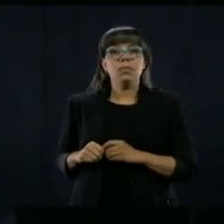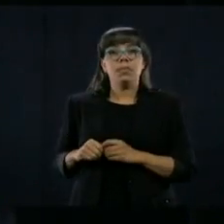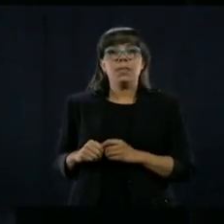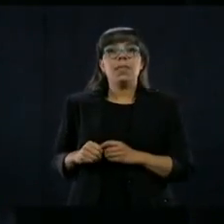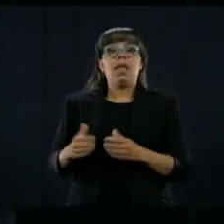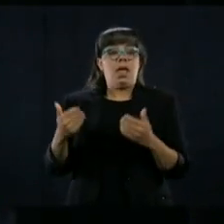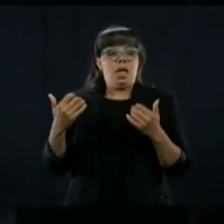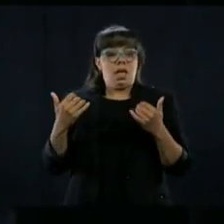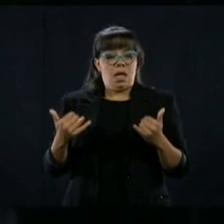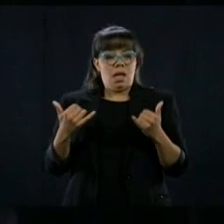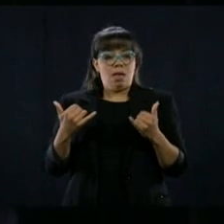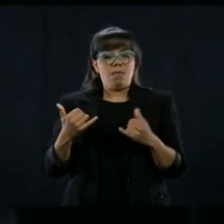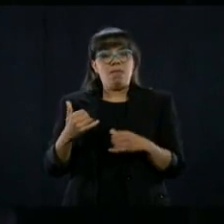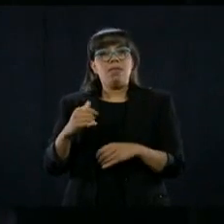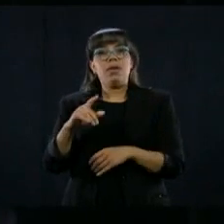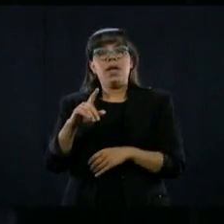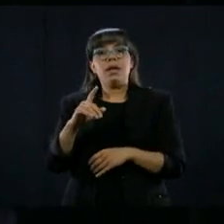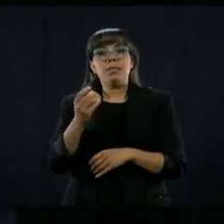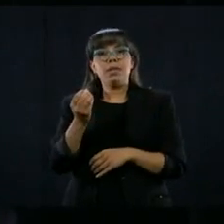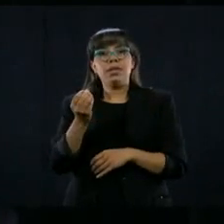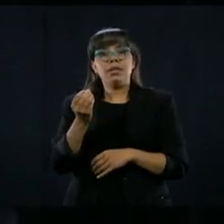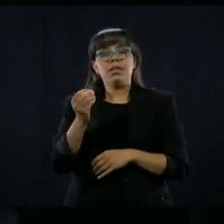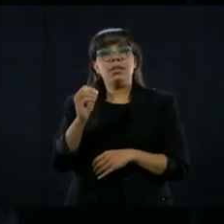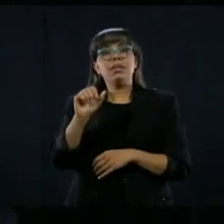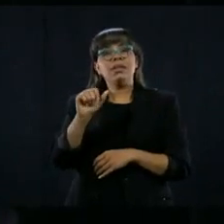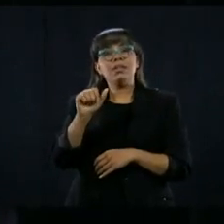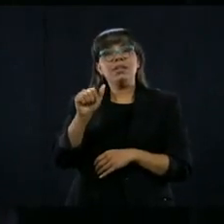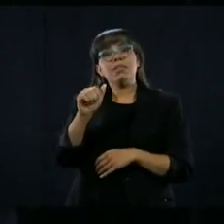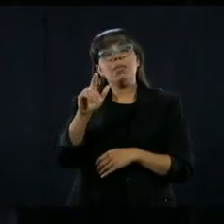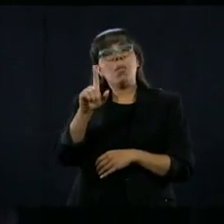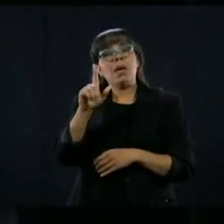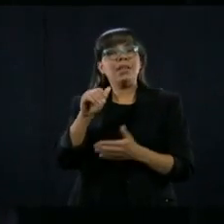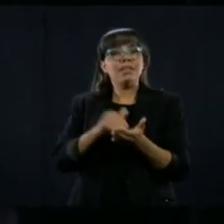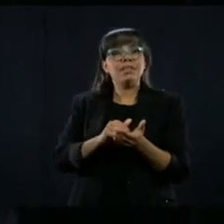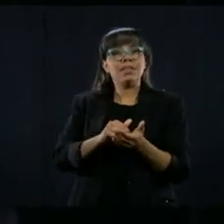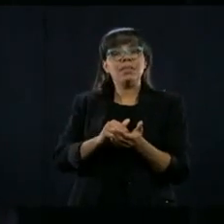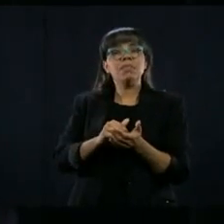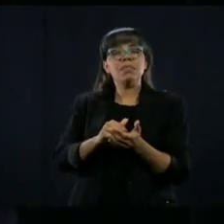the website Je Contribue. We have